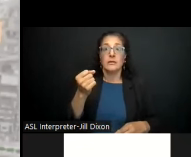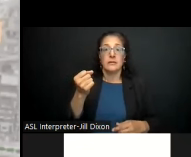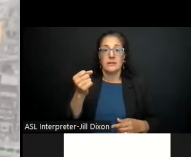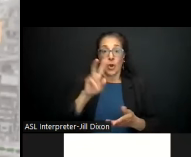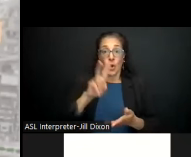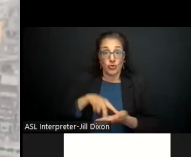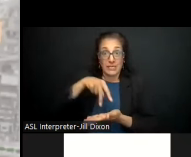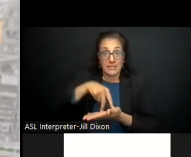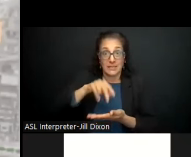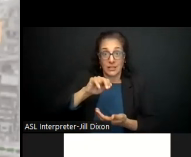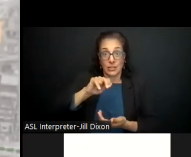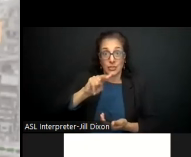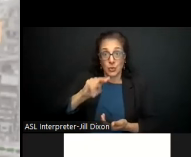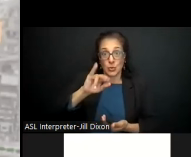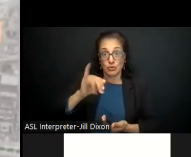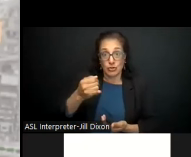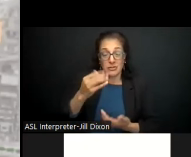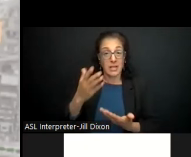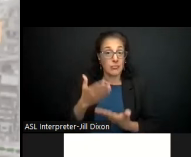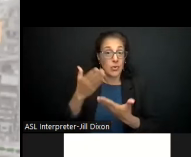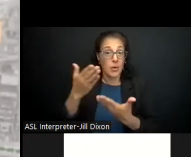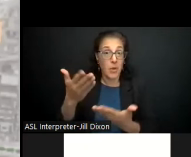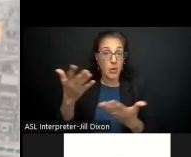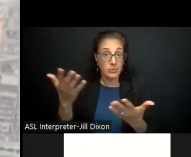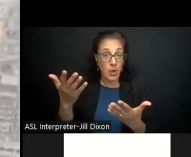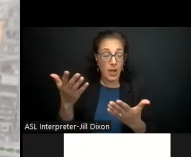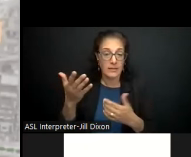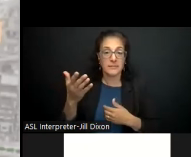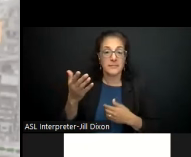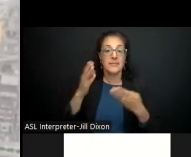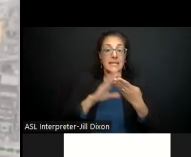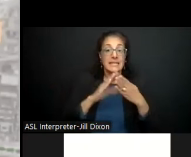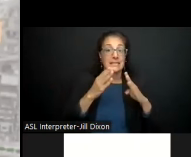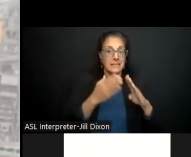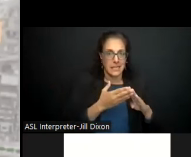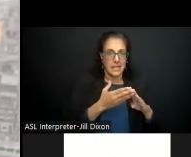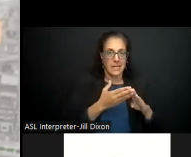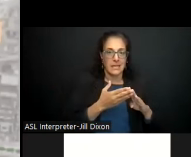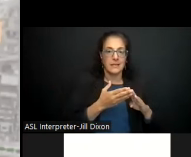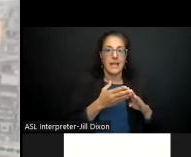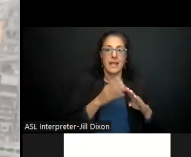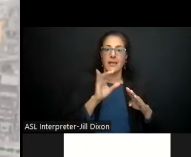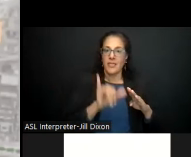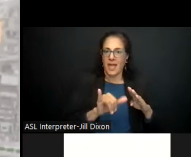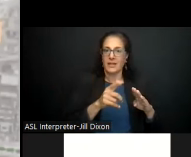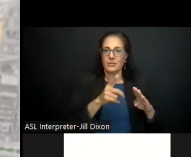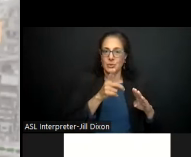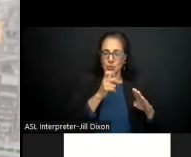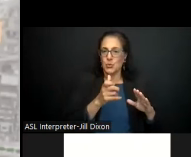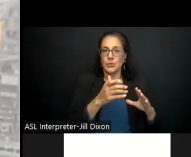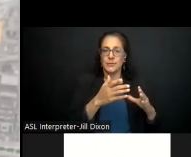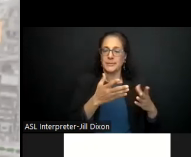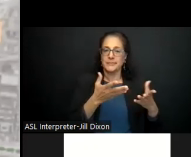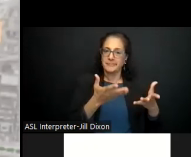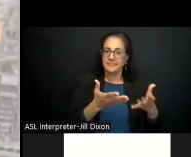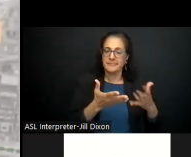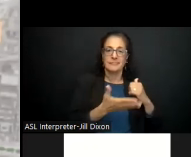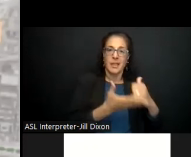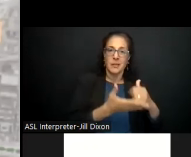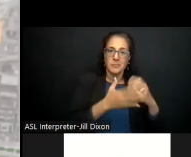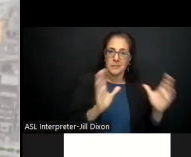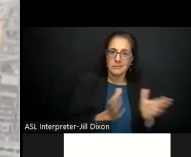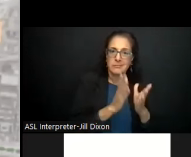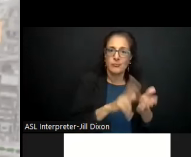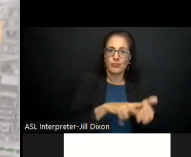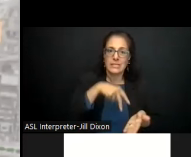Resilient New Jersey proposes the city being the arbiter of resilience, the main actor, and that